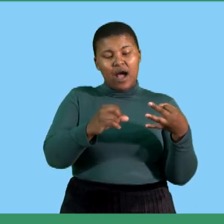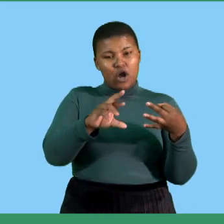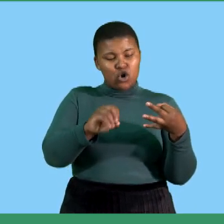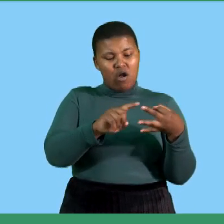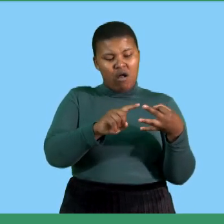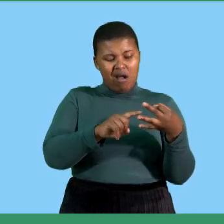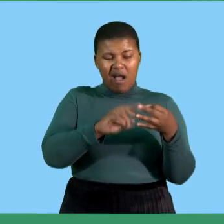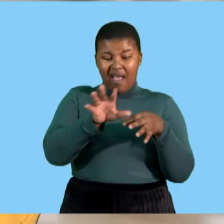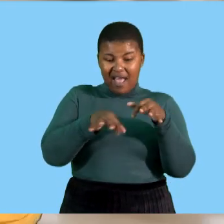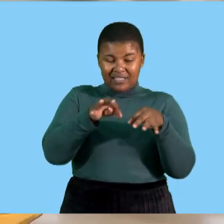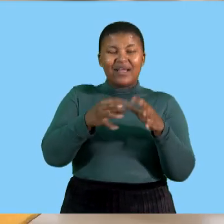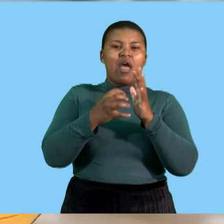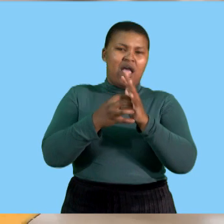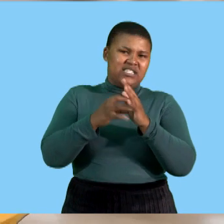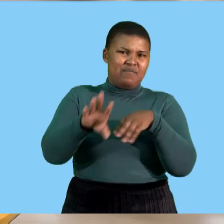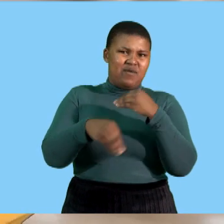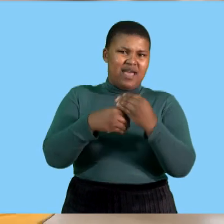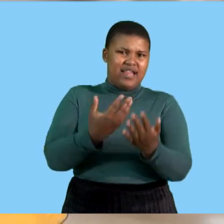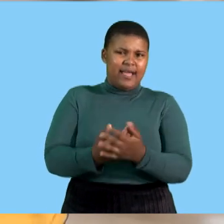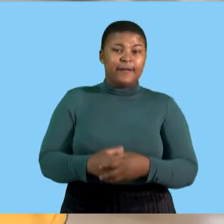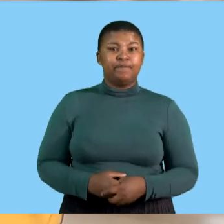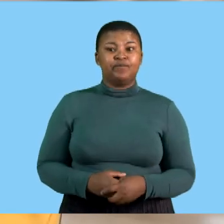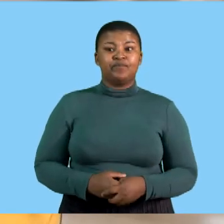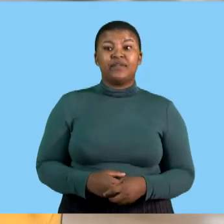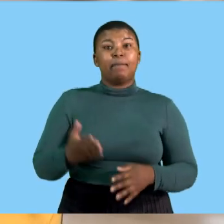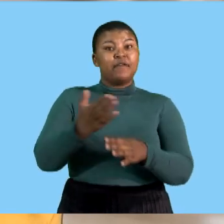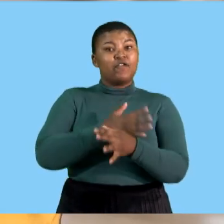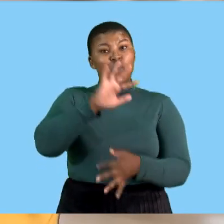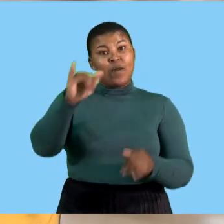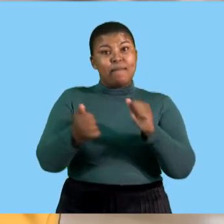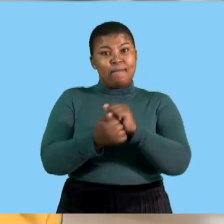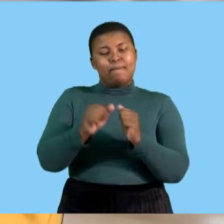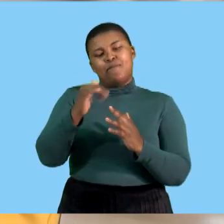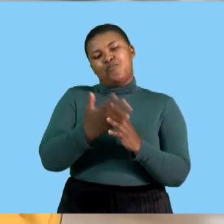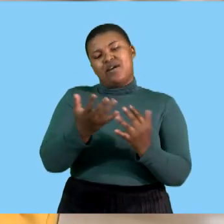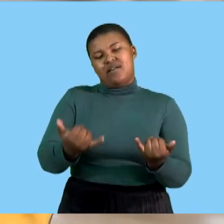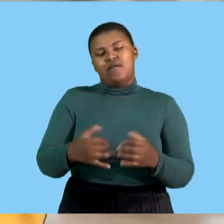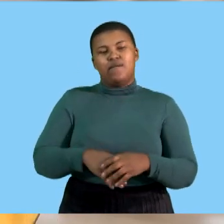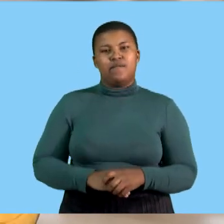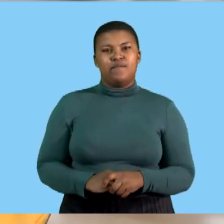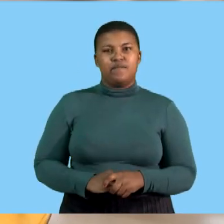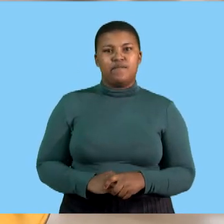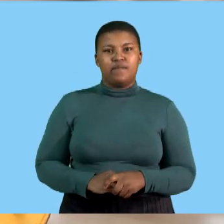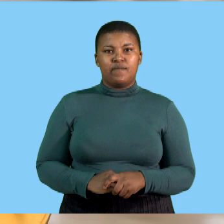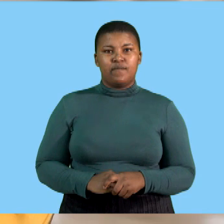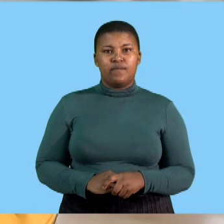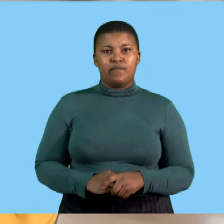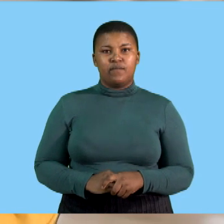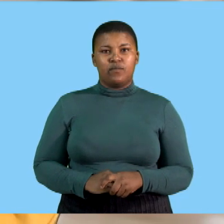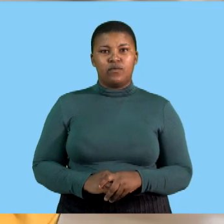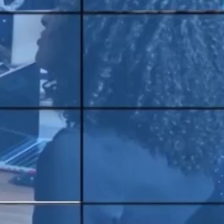use an example. That's it for our application questions. Before we wrap up, let's go for a quick break.